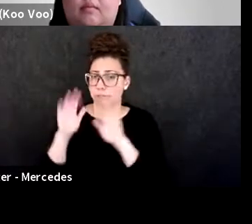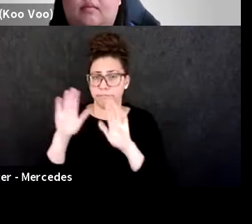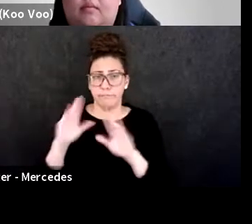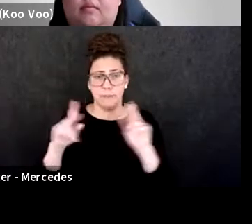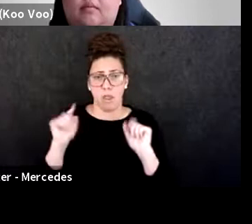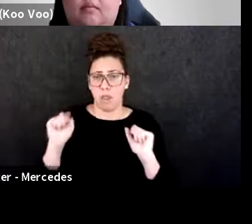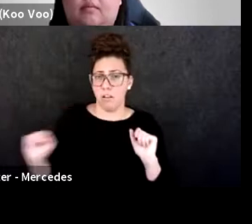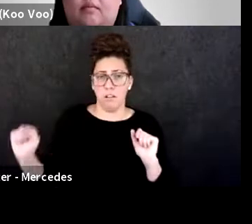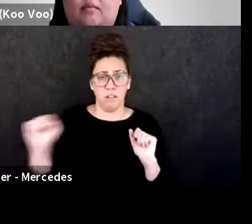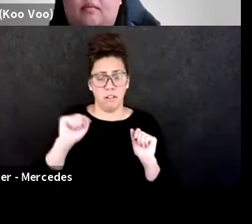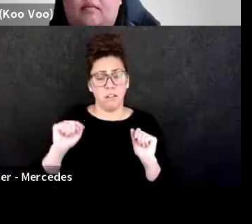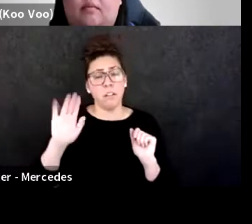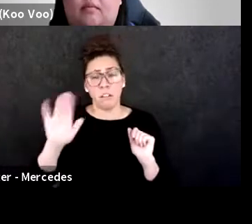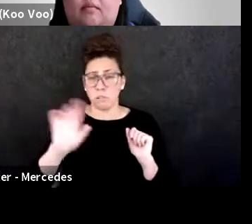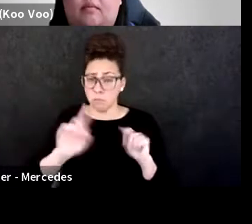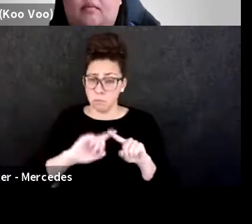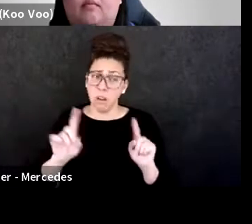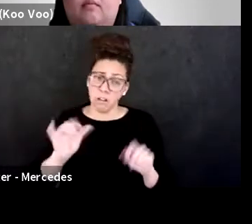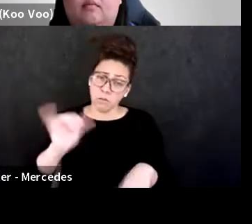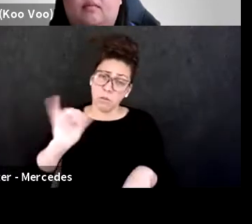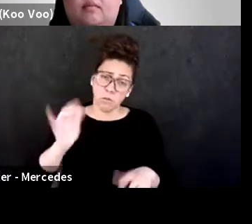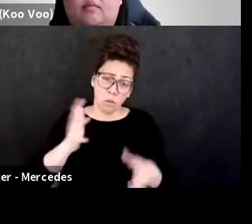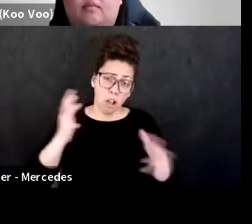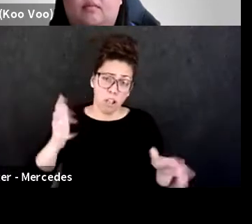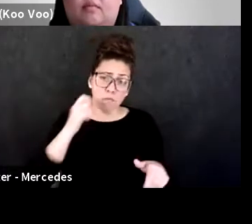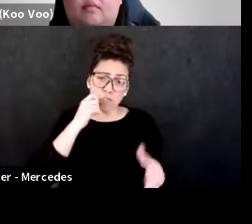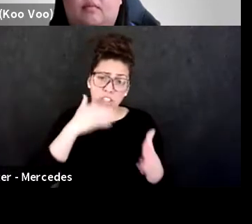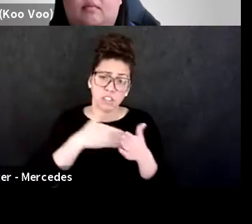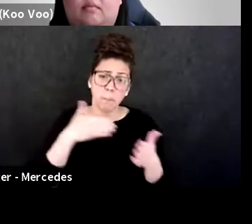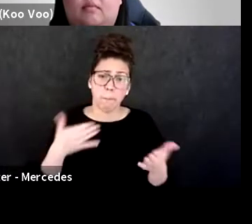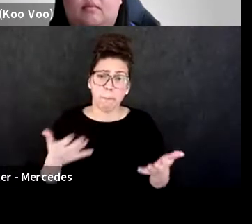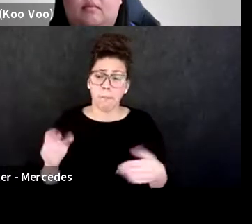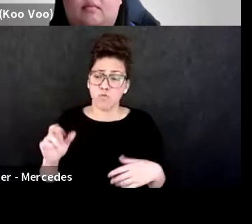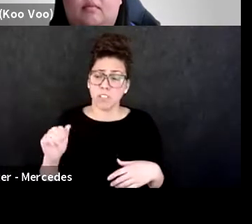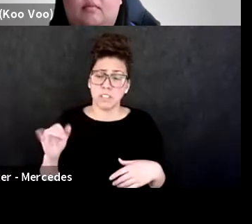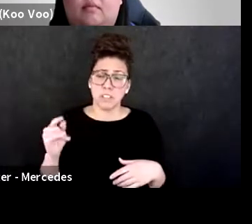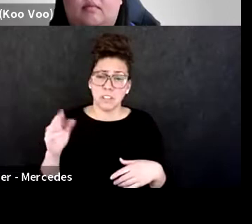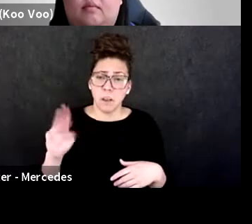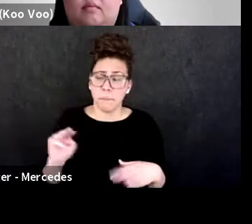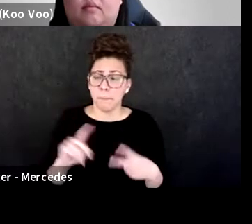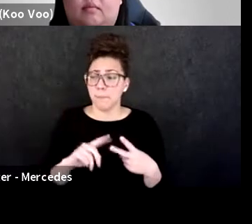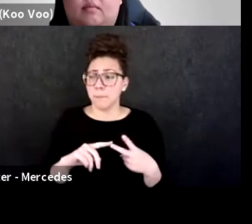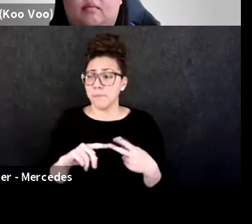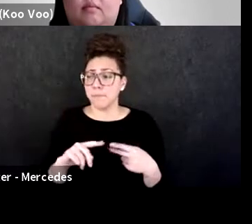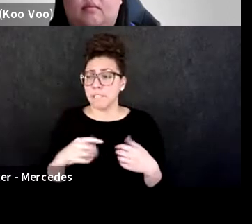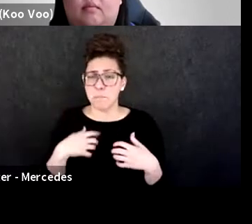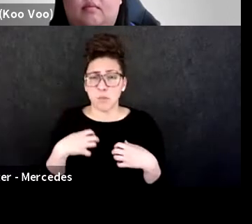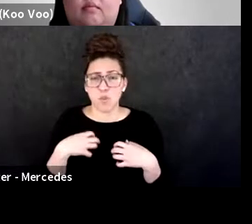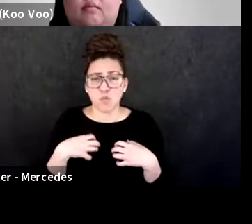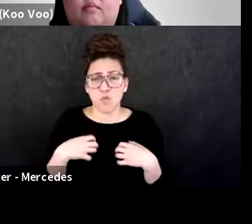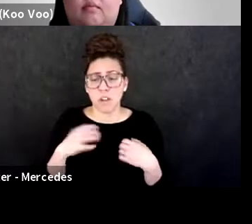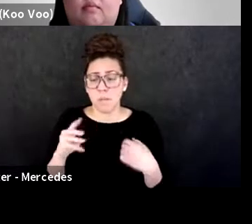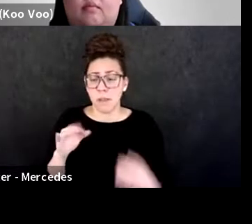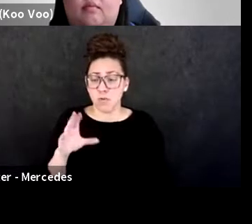But there's also been a lot of racism. There have been a lot of microaggressions and a lot of